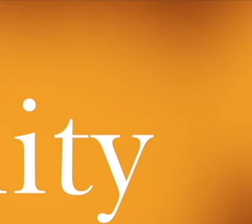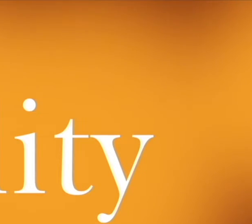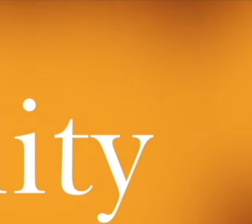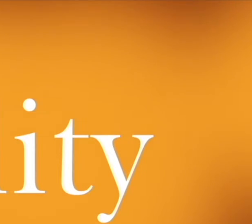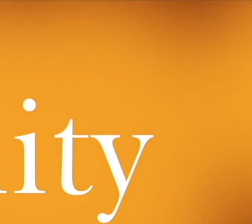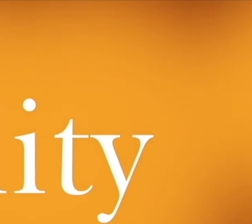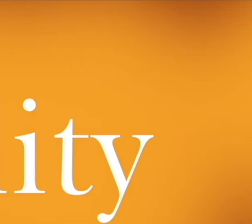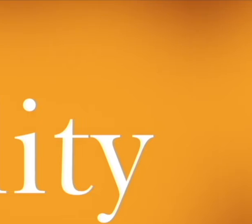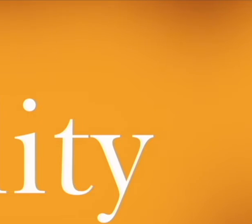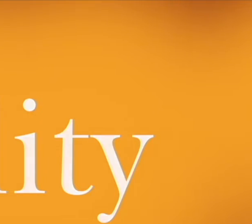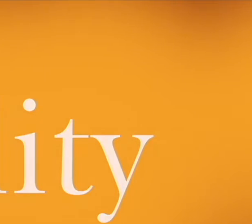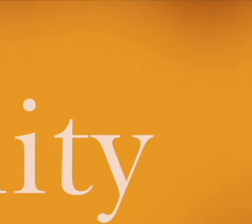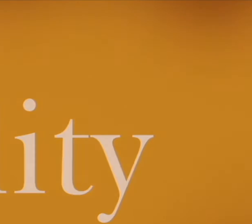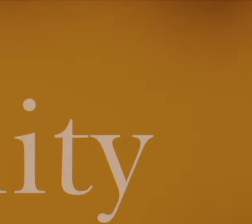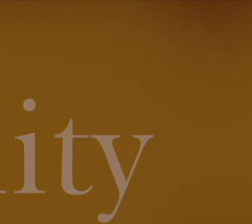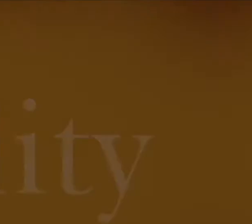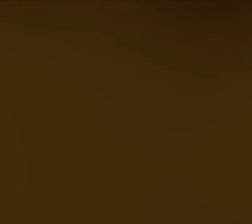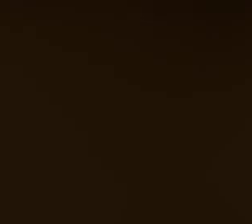www.respectability.org.